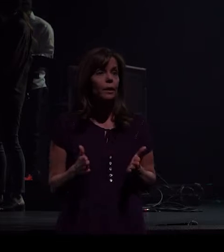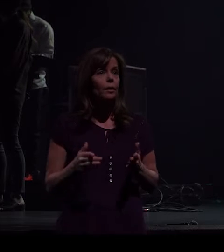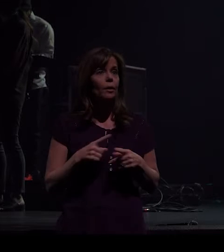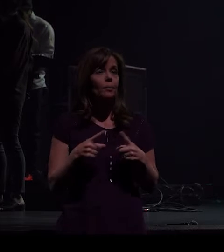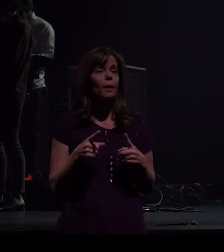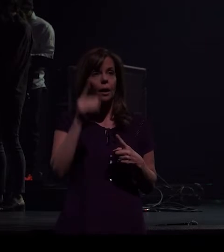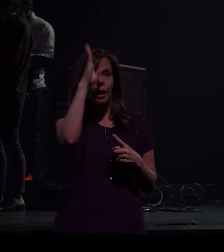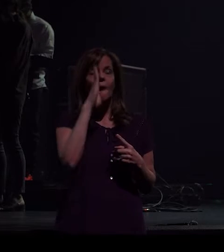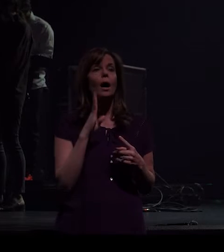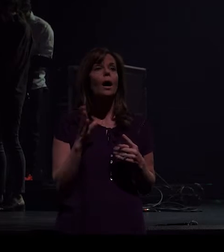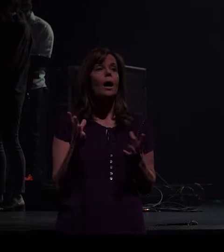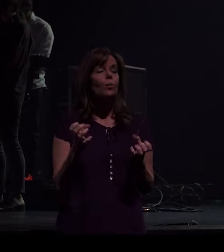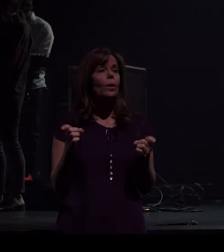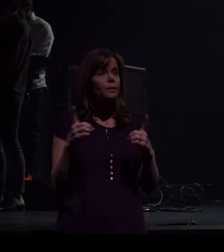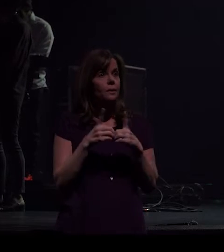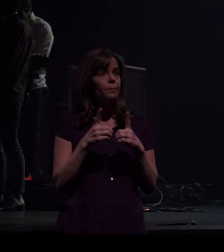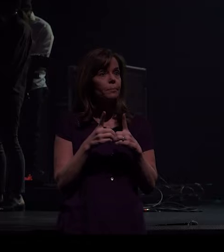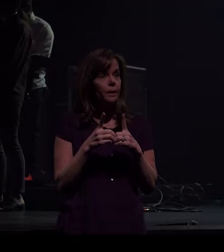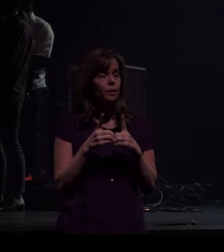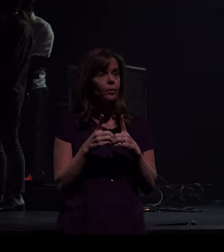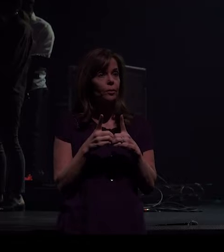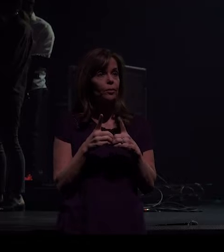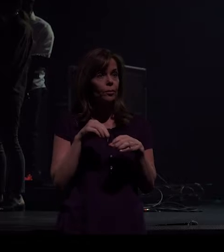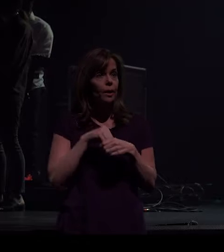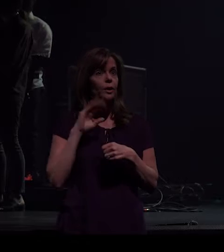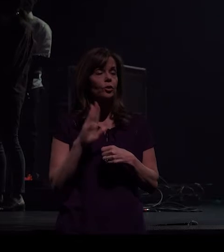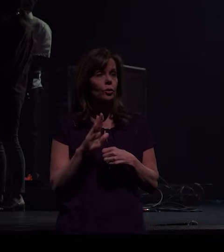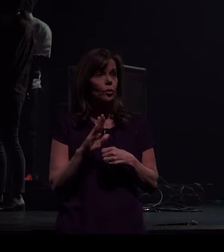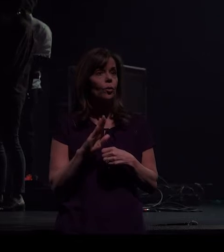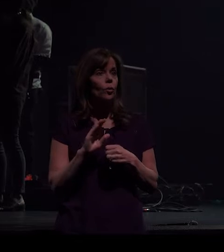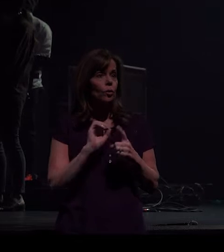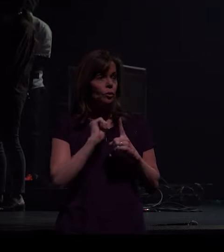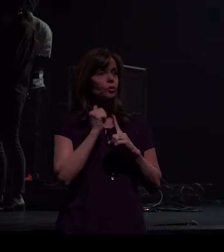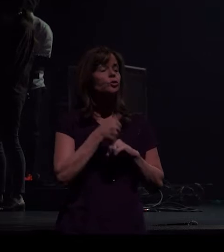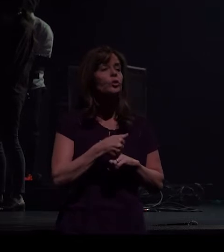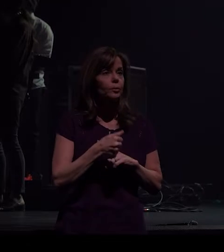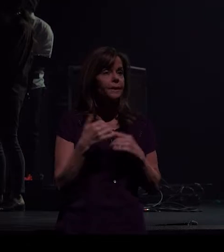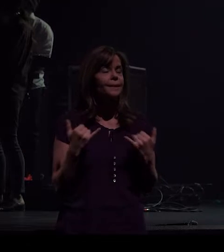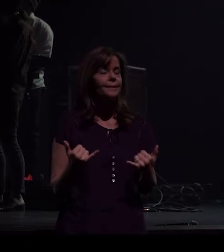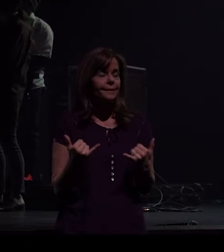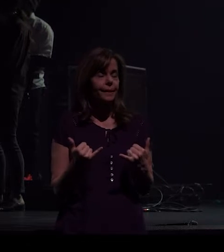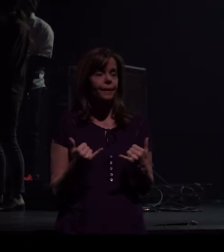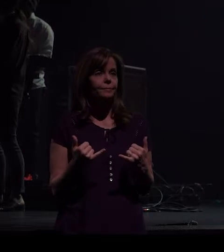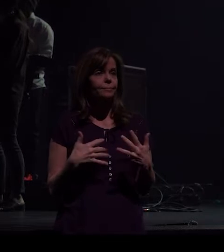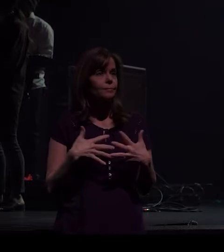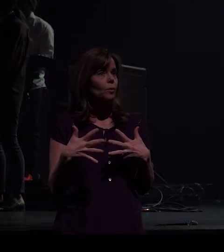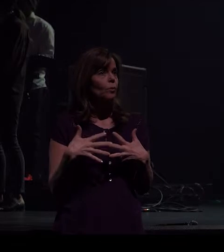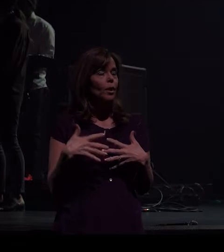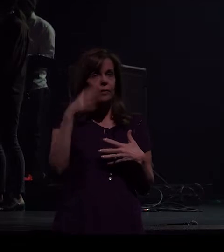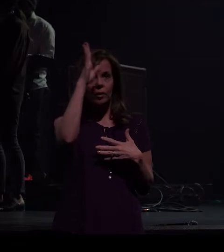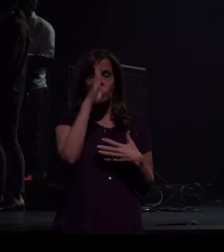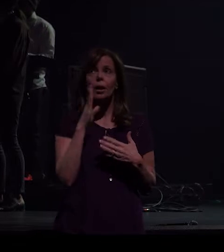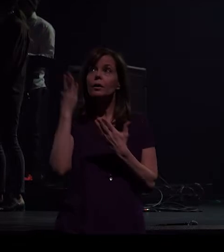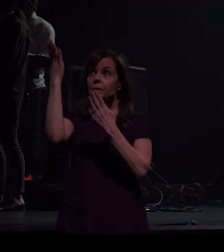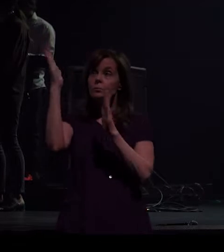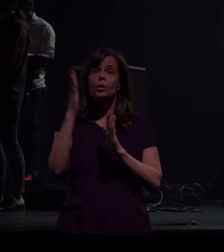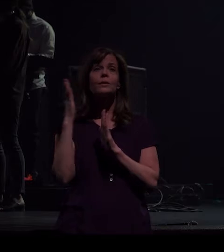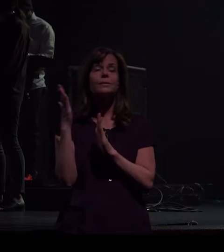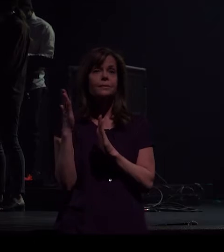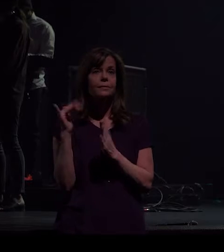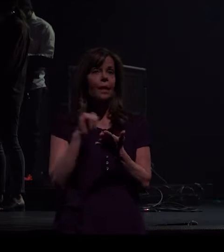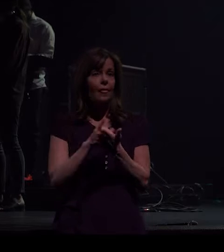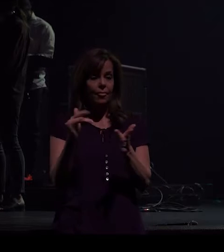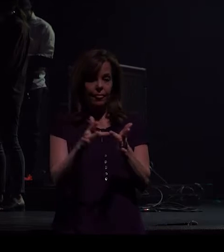meet you right where you're at, right in the midst of your circumstance. Because wherever God's presence is,